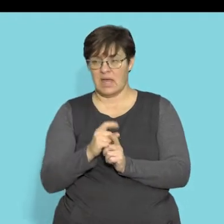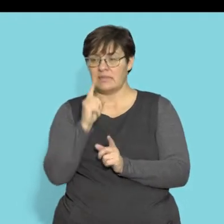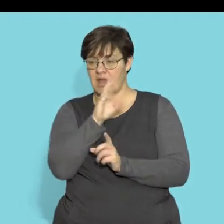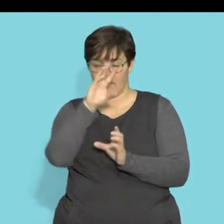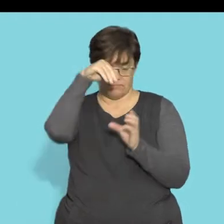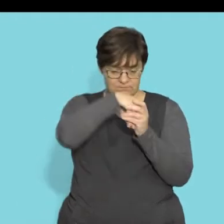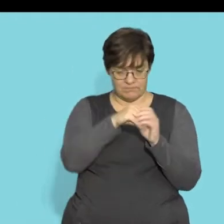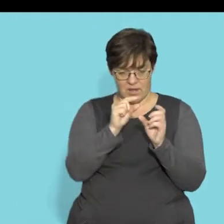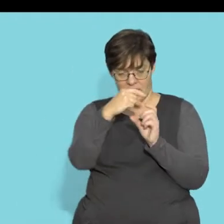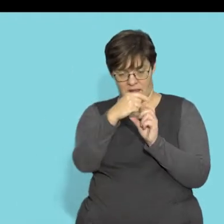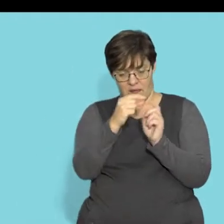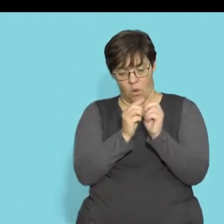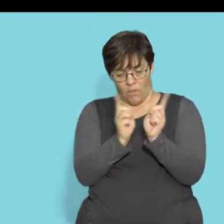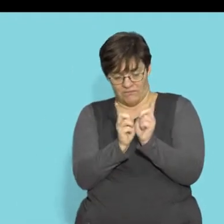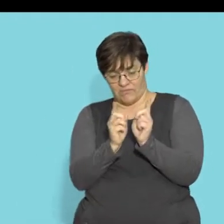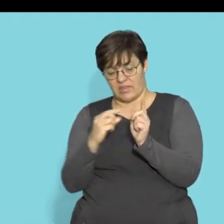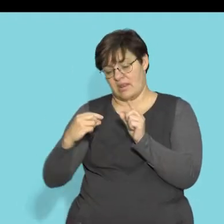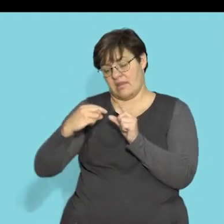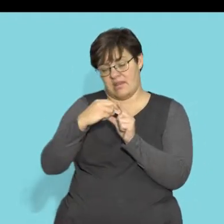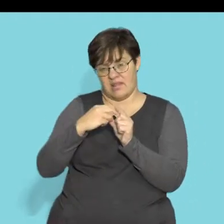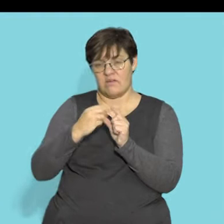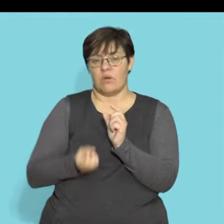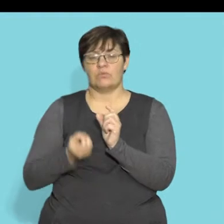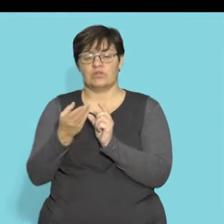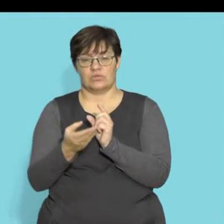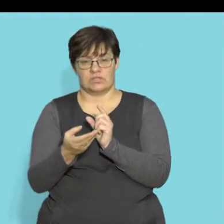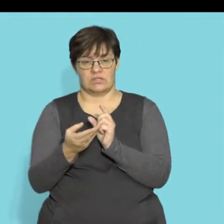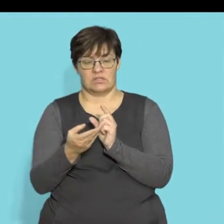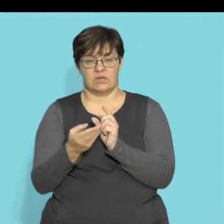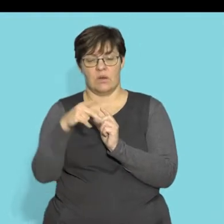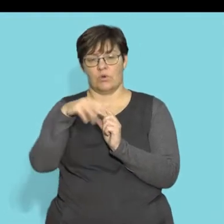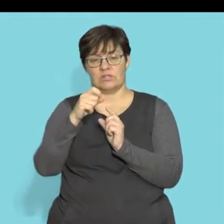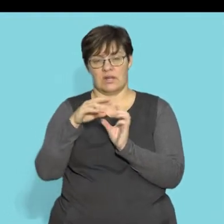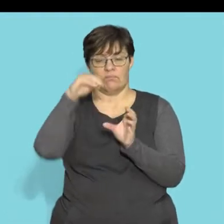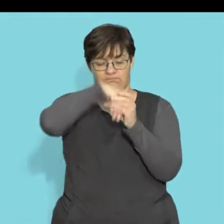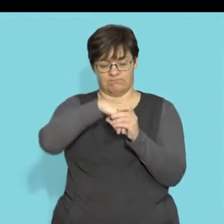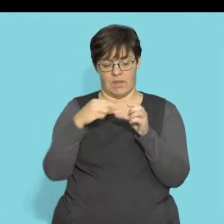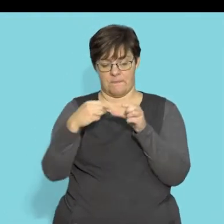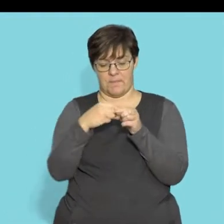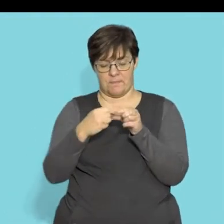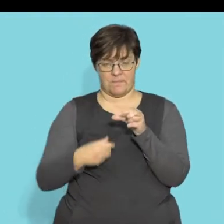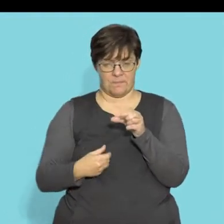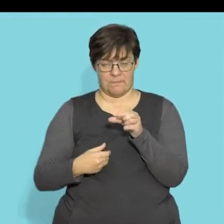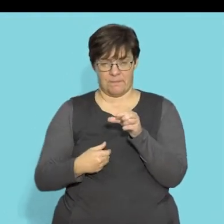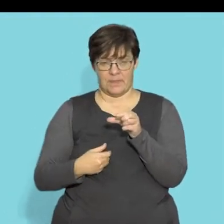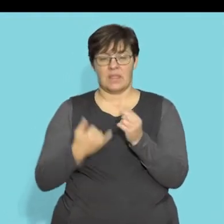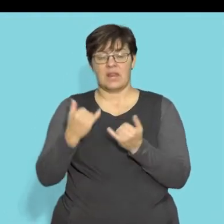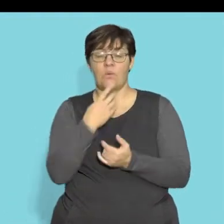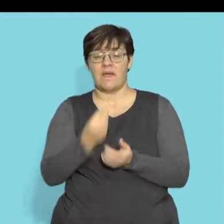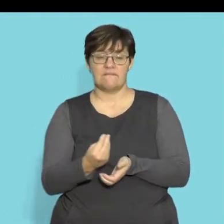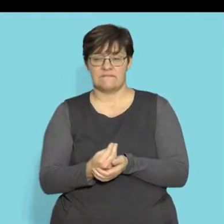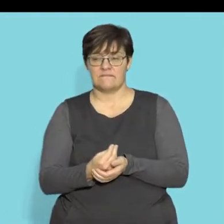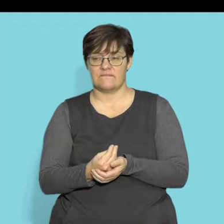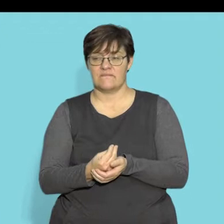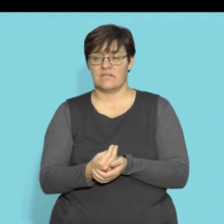insert the gene for insulin producing protein into that. We now have what we called